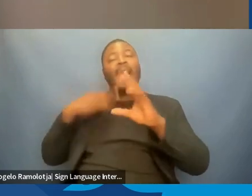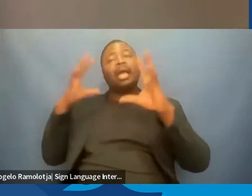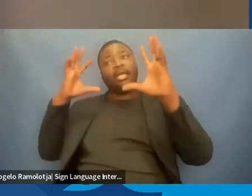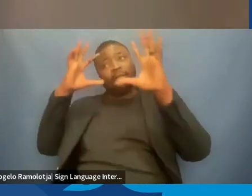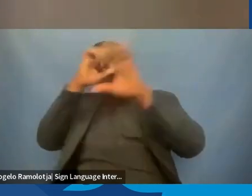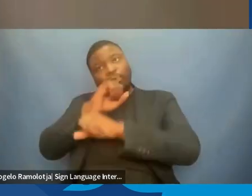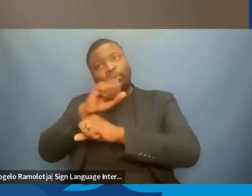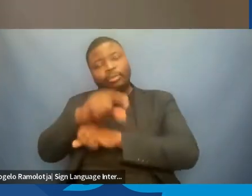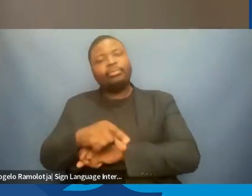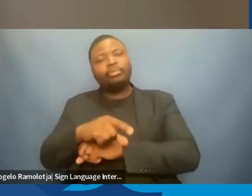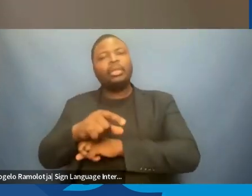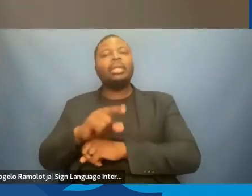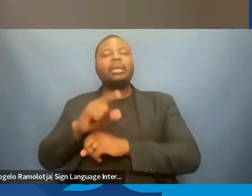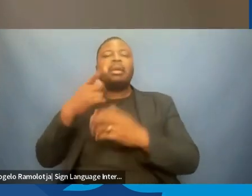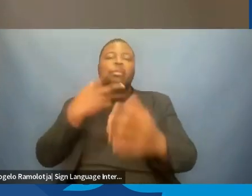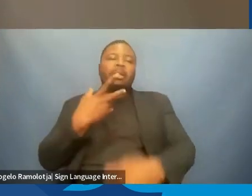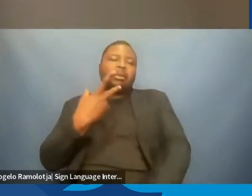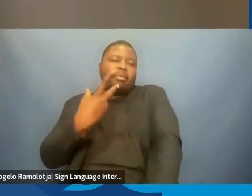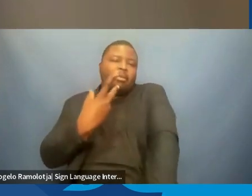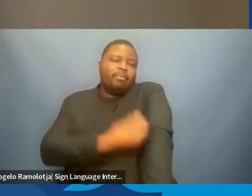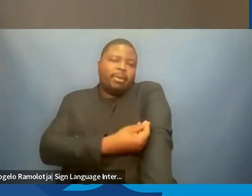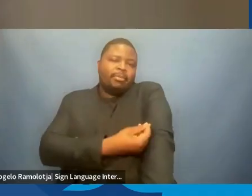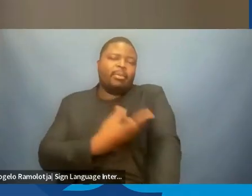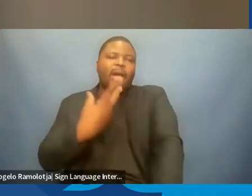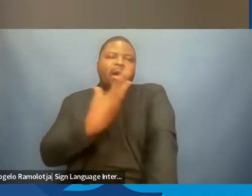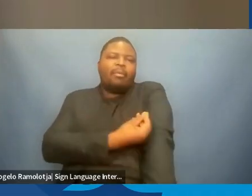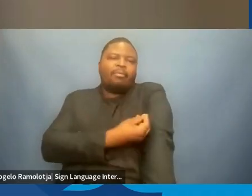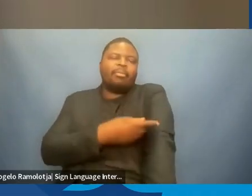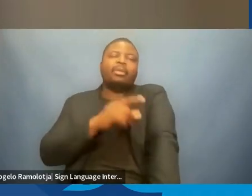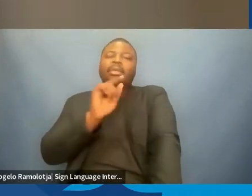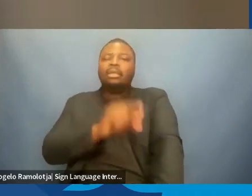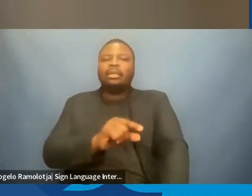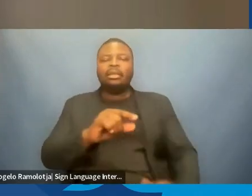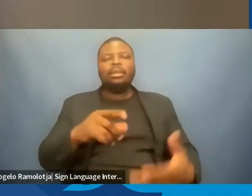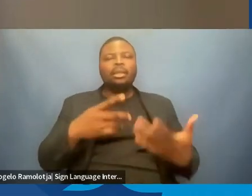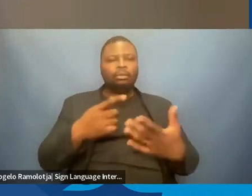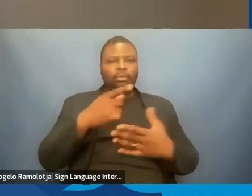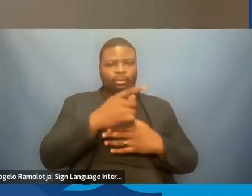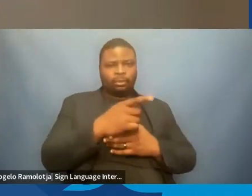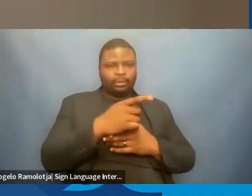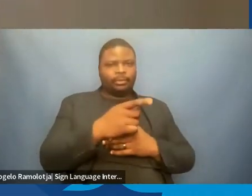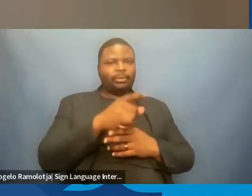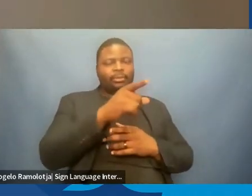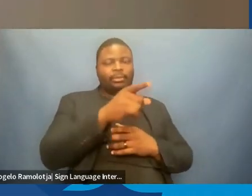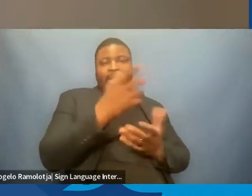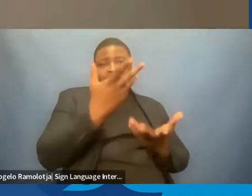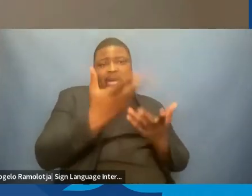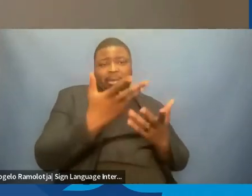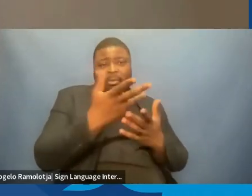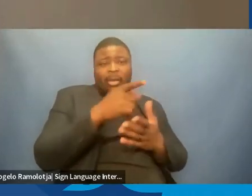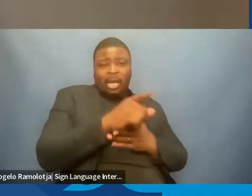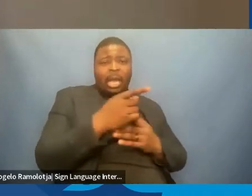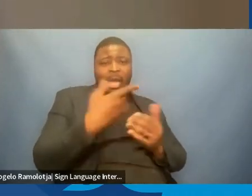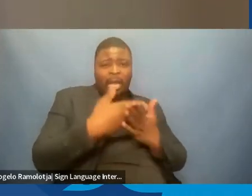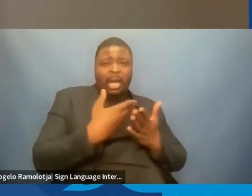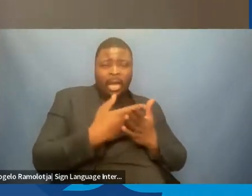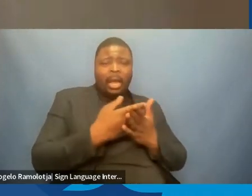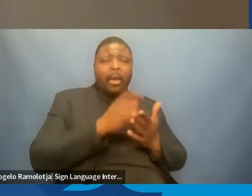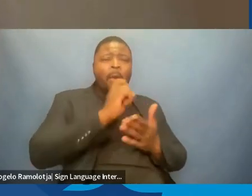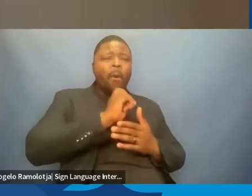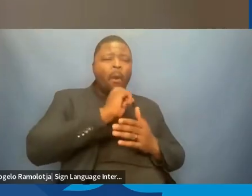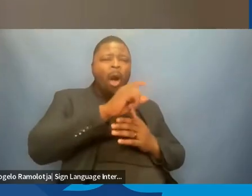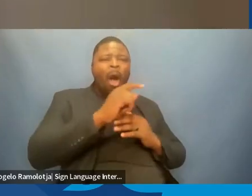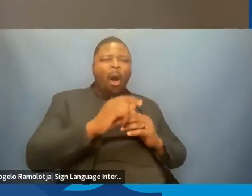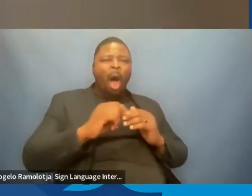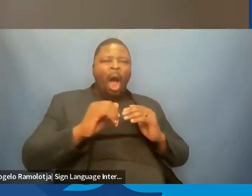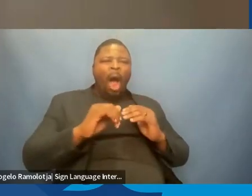to needle and syringe programs as well at primary healthcare level. So Kalvanya, is there perhaps any